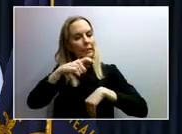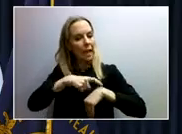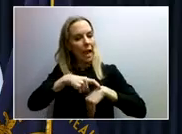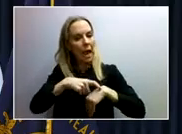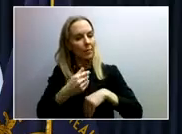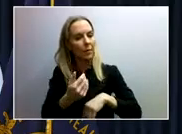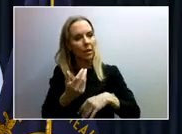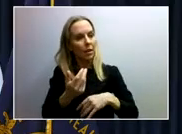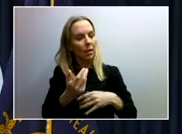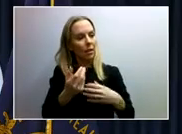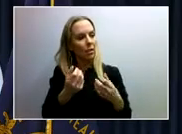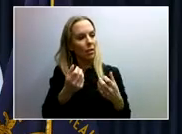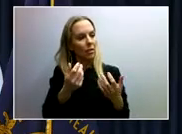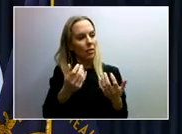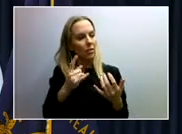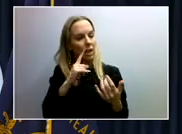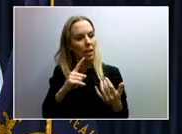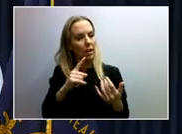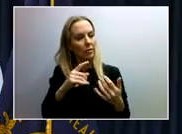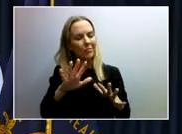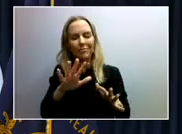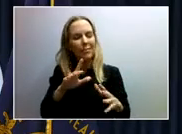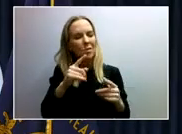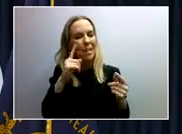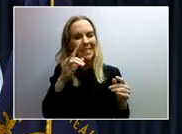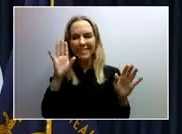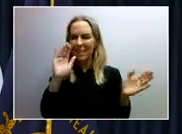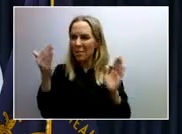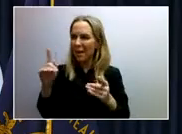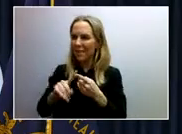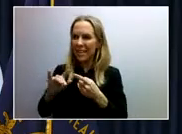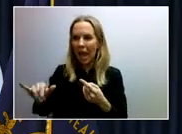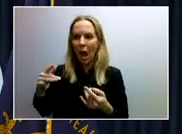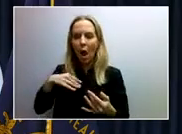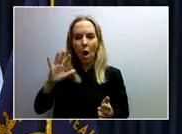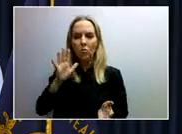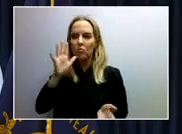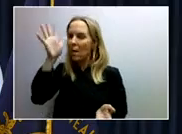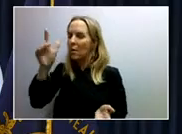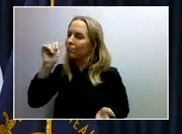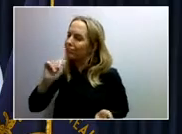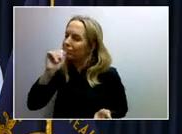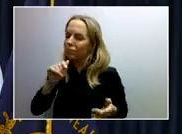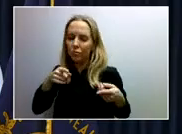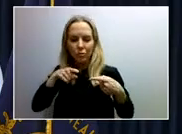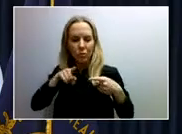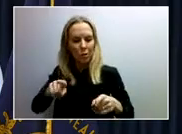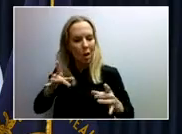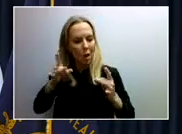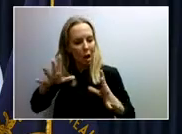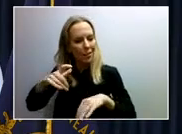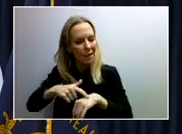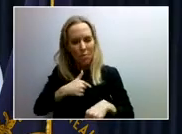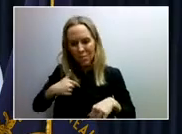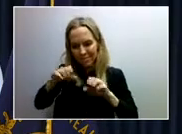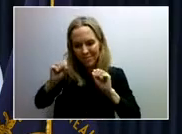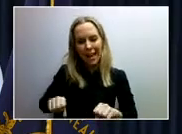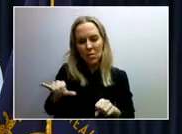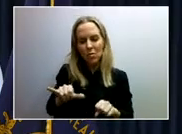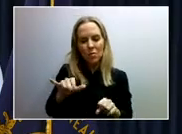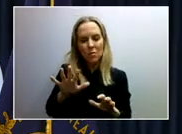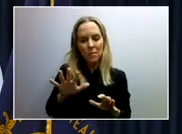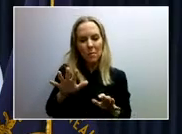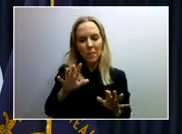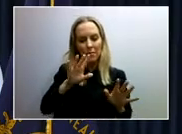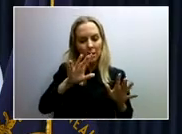I need people to dig deep to know what we are looking at and to put that mask on